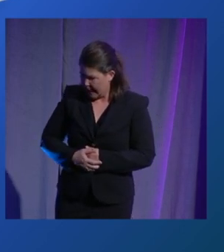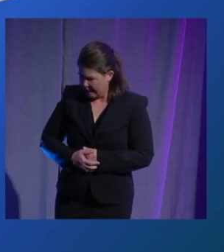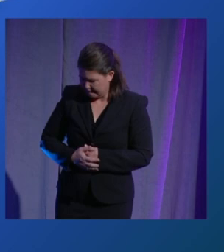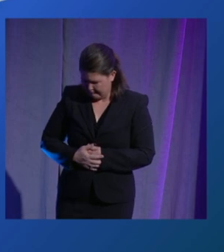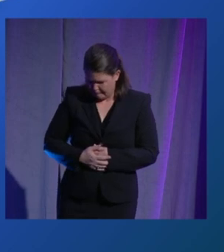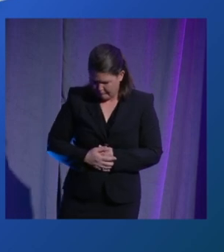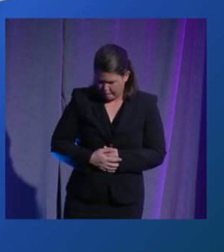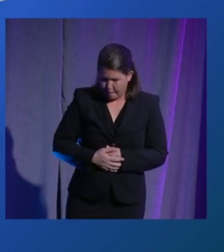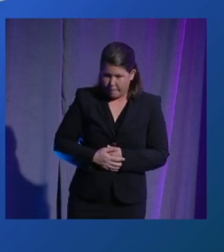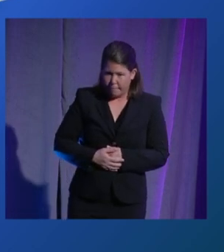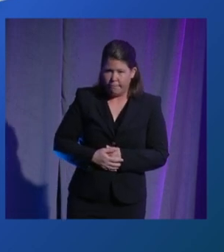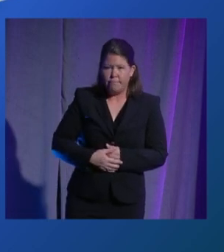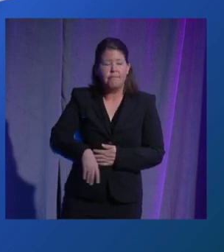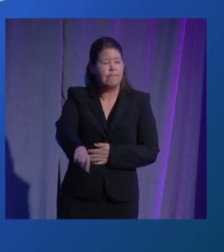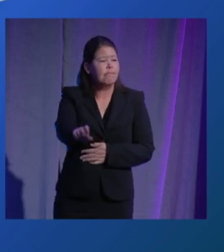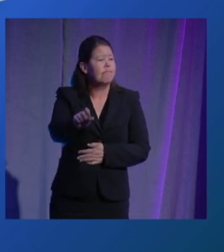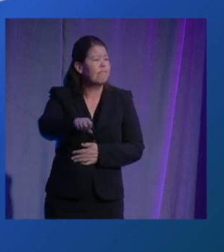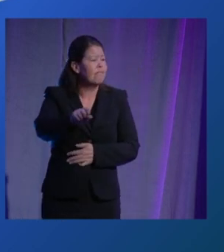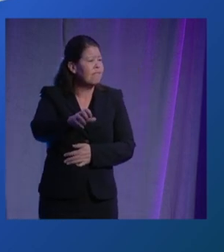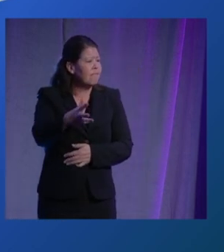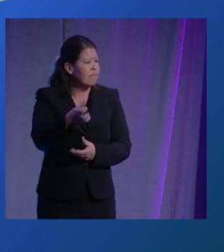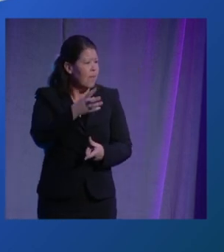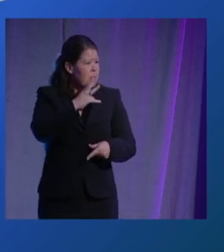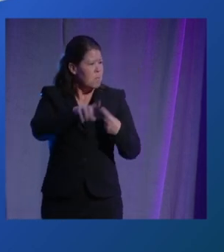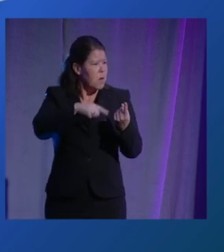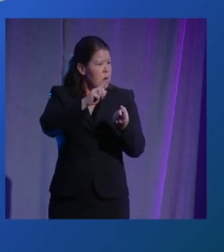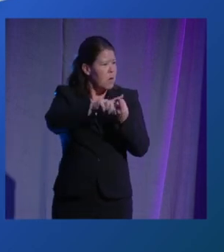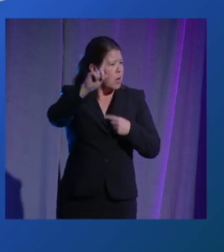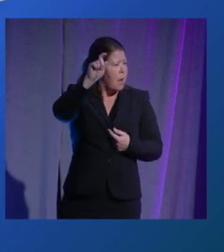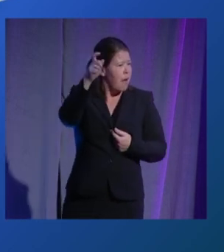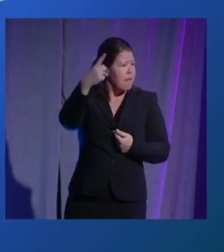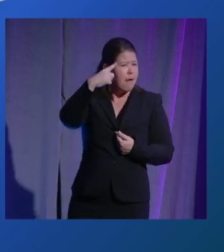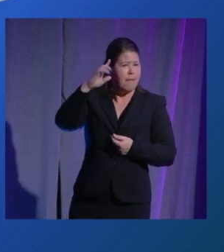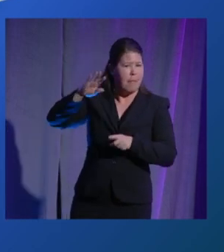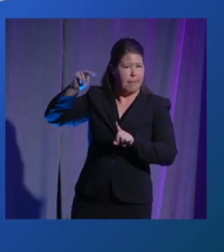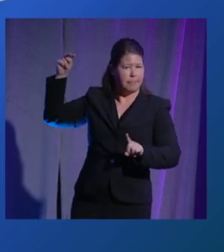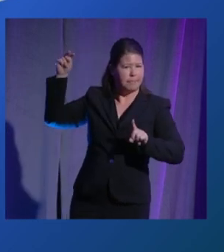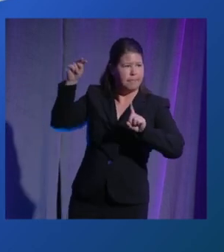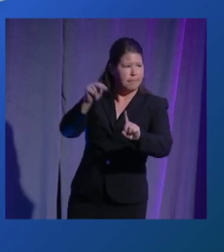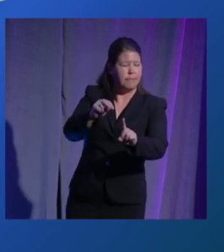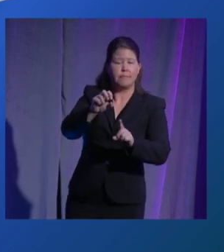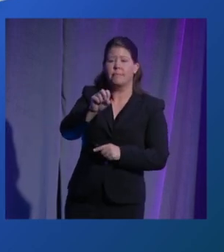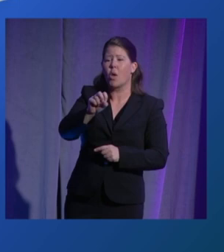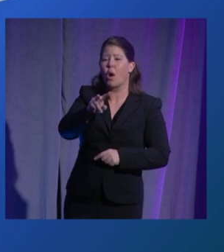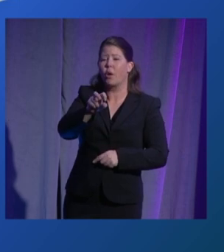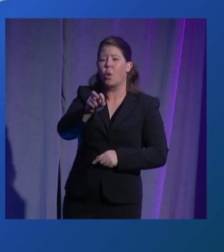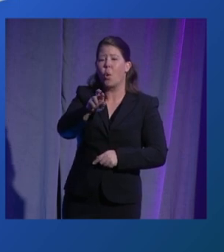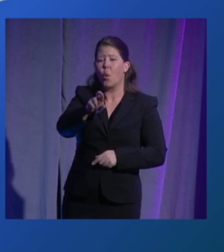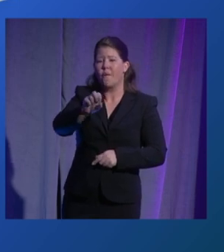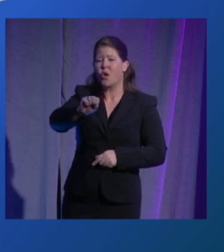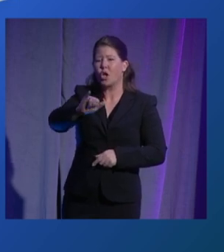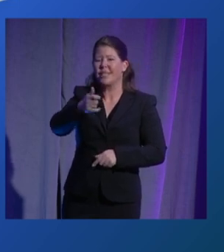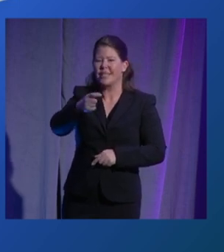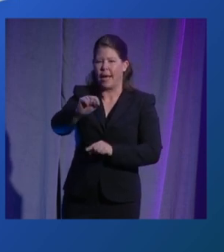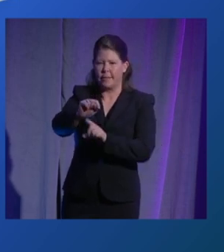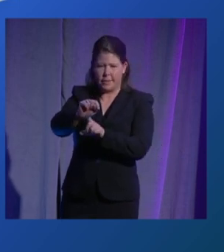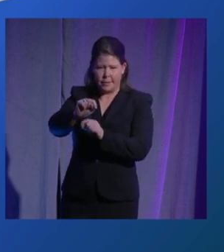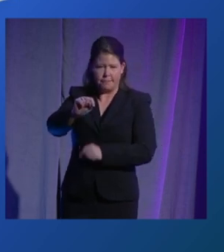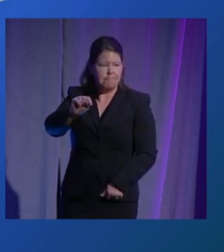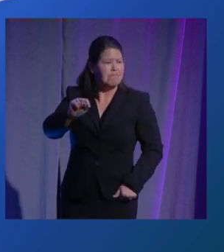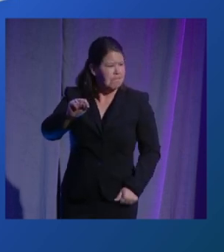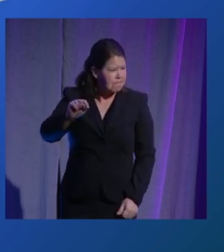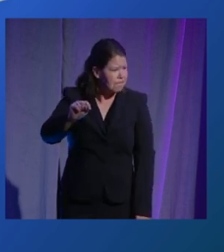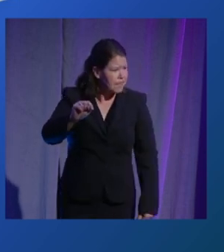on the oversight I think the government needs government needs to go beyond just the oversight um you know to build within its